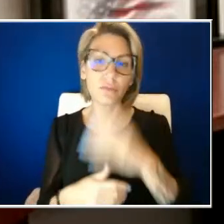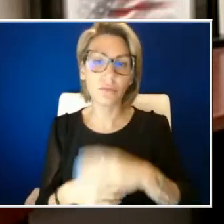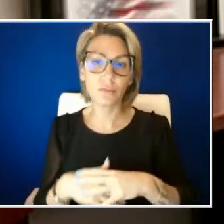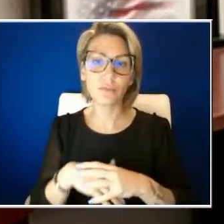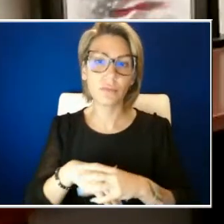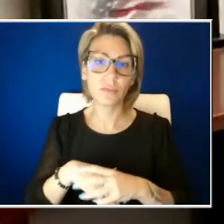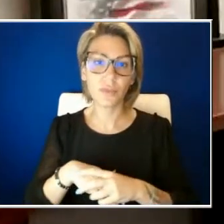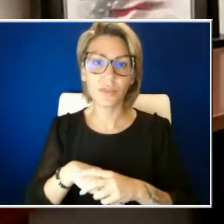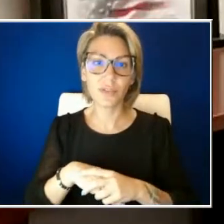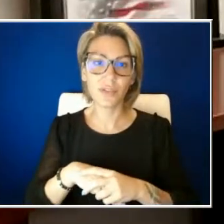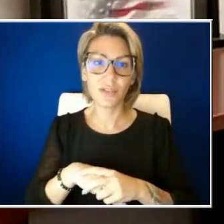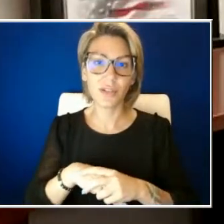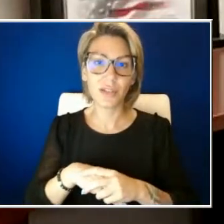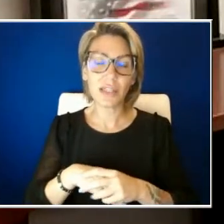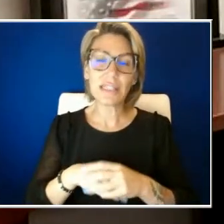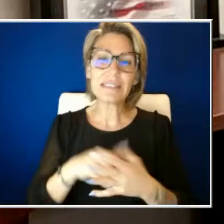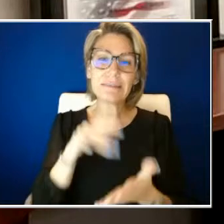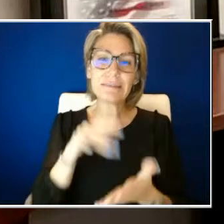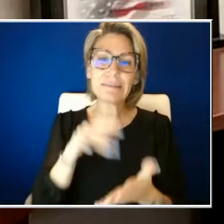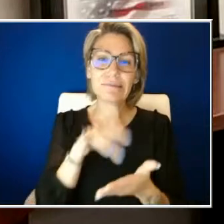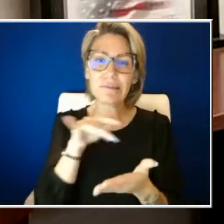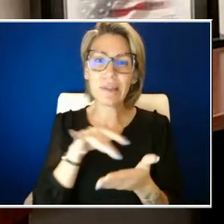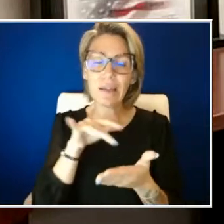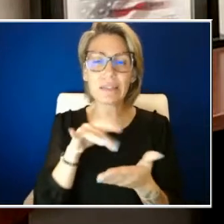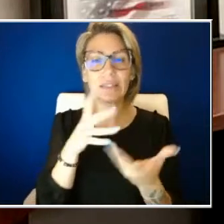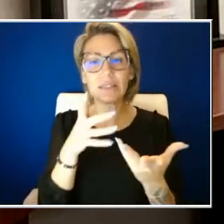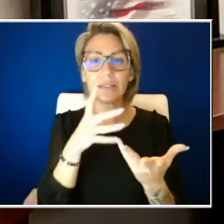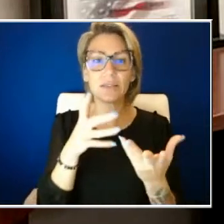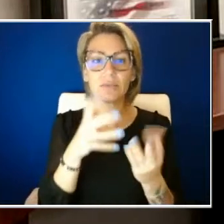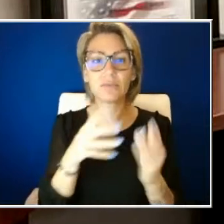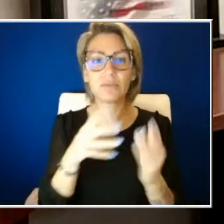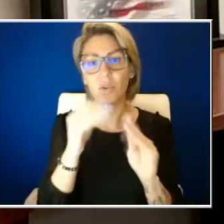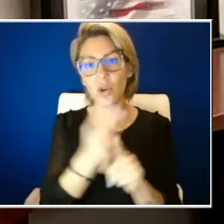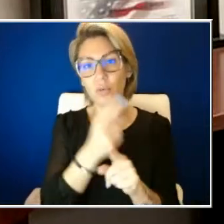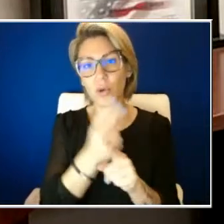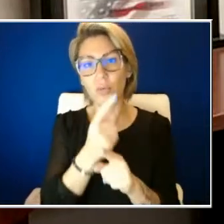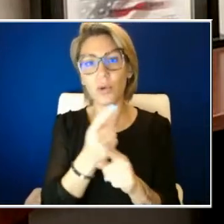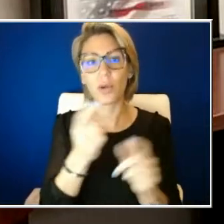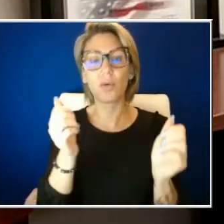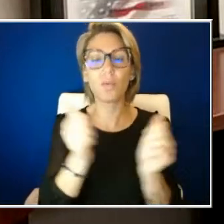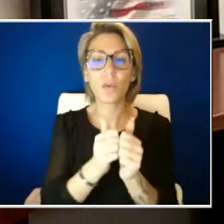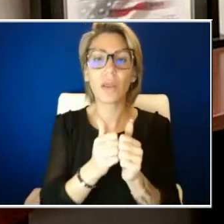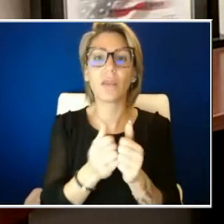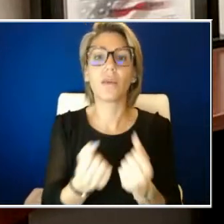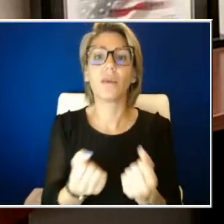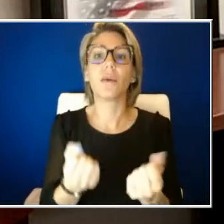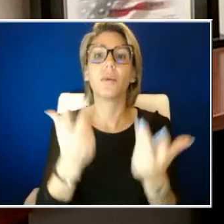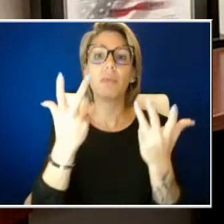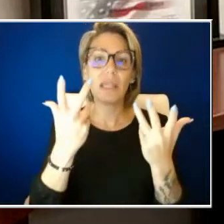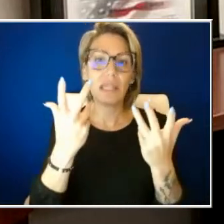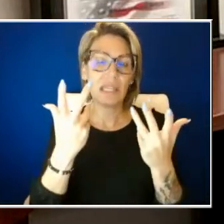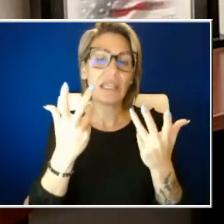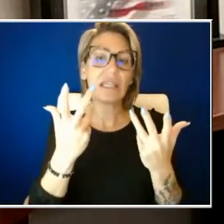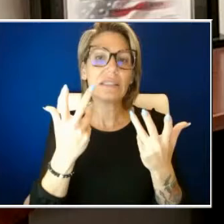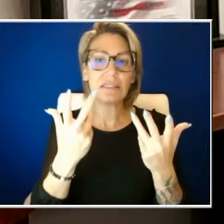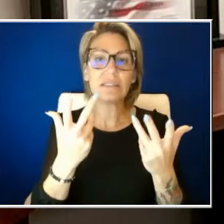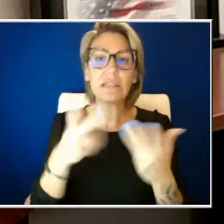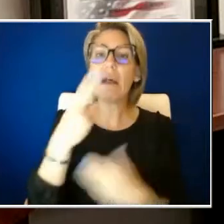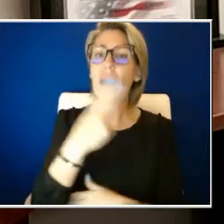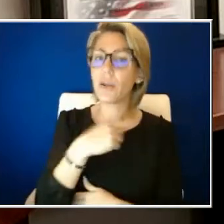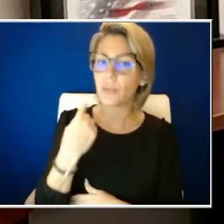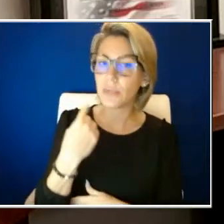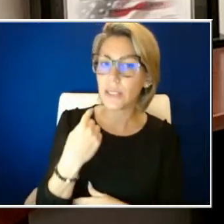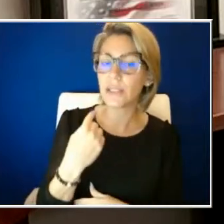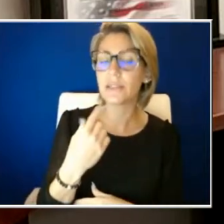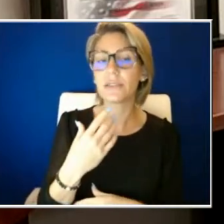I won't go over the studies. I think it's probably more appropriate for people with multiple comorbidities that are at risk of hospitalization. But